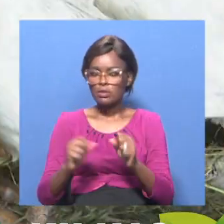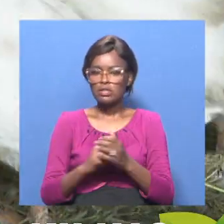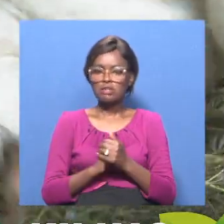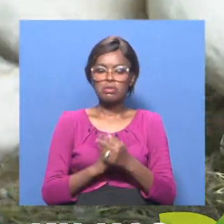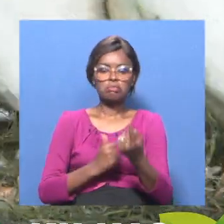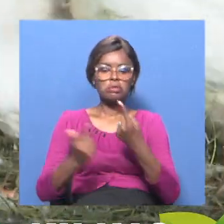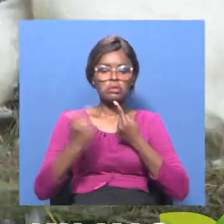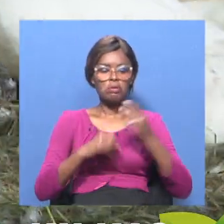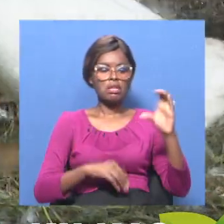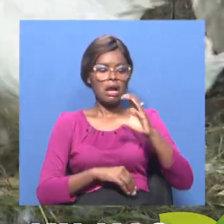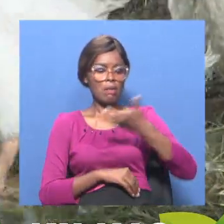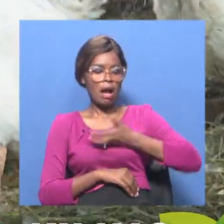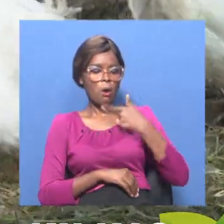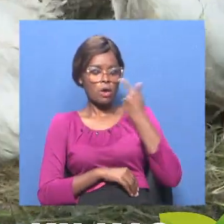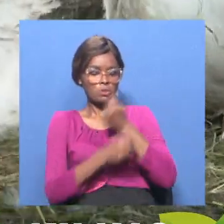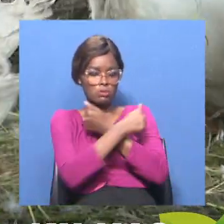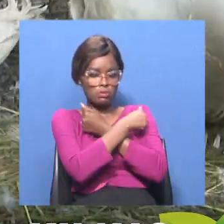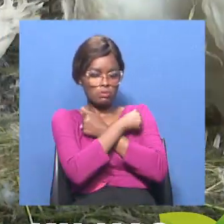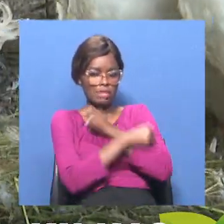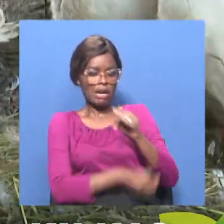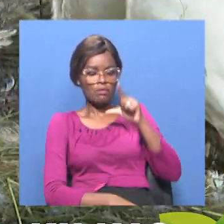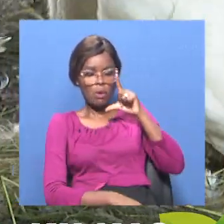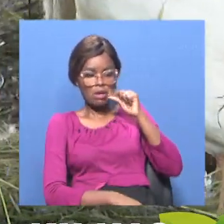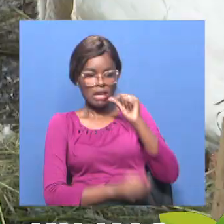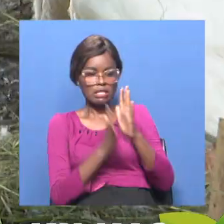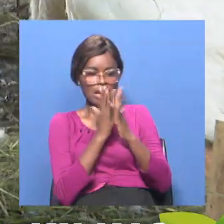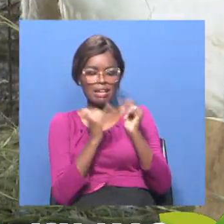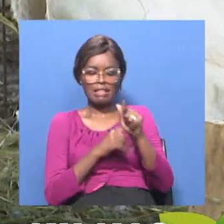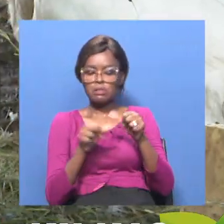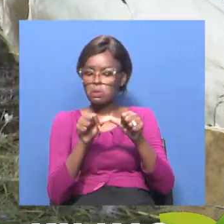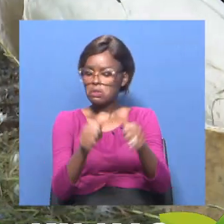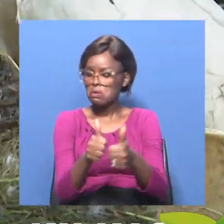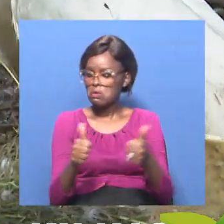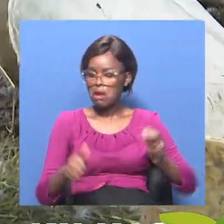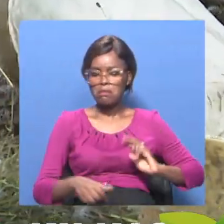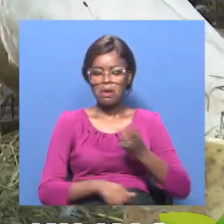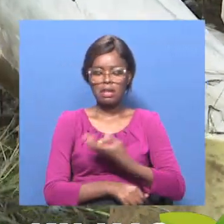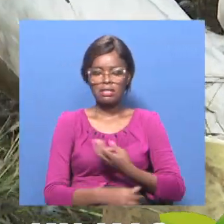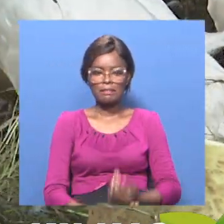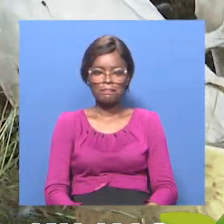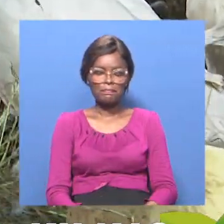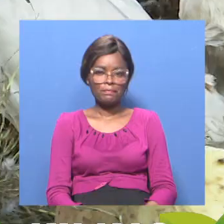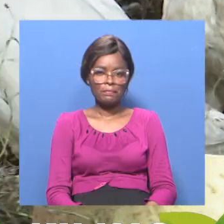our customers who are interested in the ducks. And so far, it's been doing well for us.